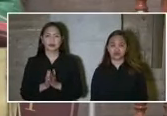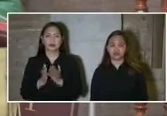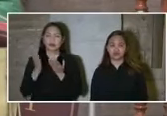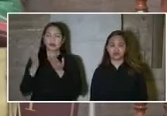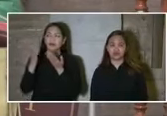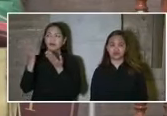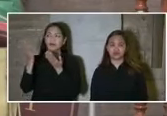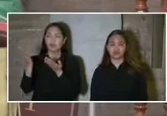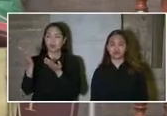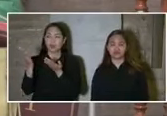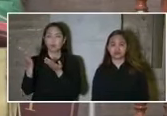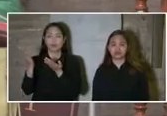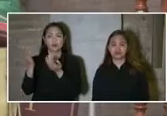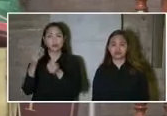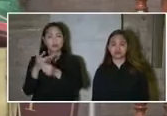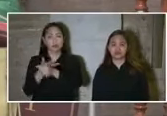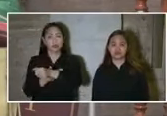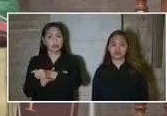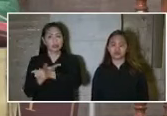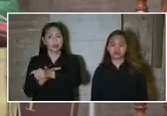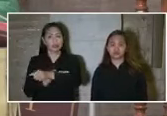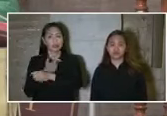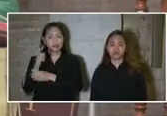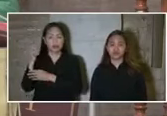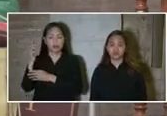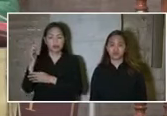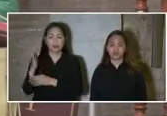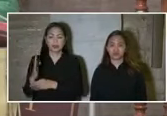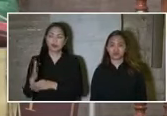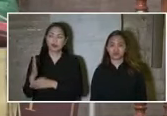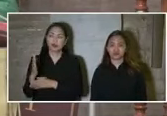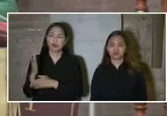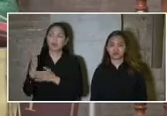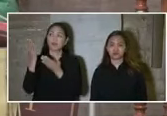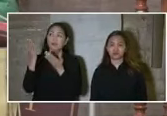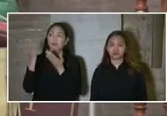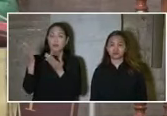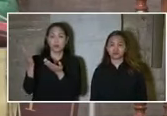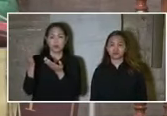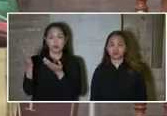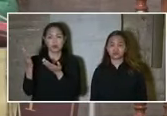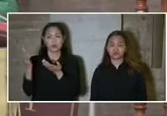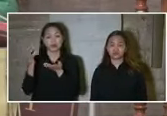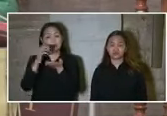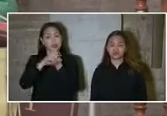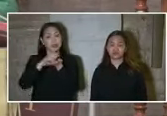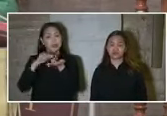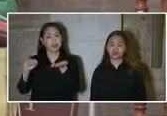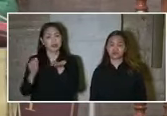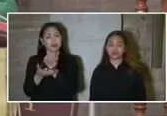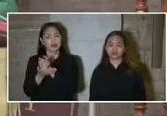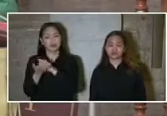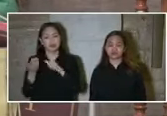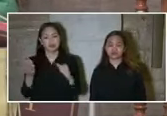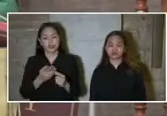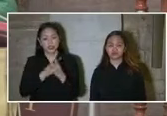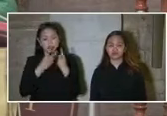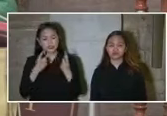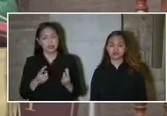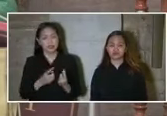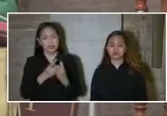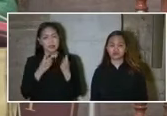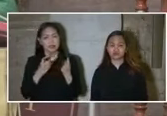Behold the Lamb of God. Behold Him who takes away the sins of the